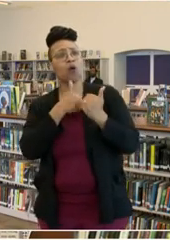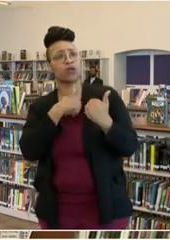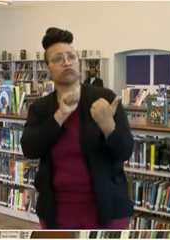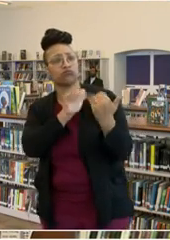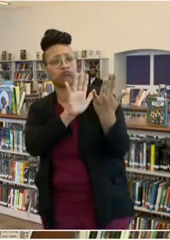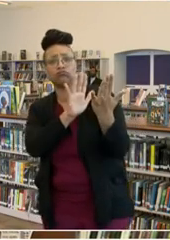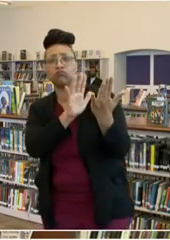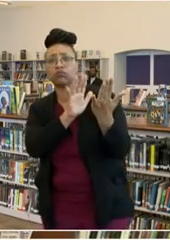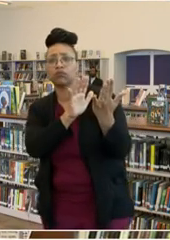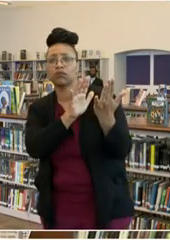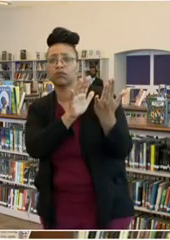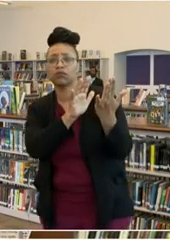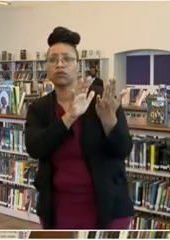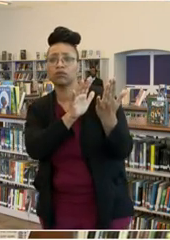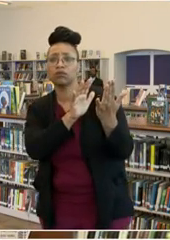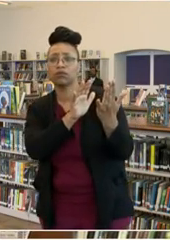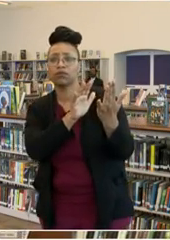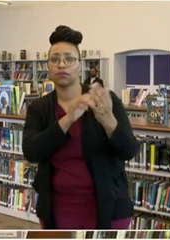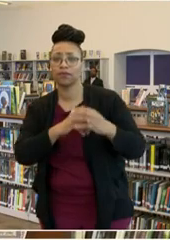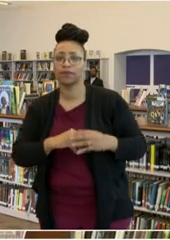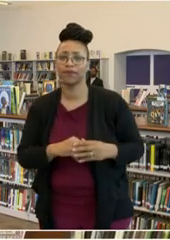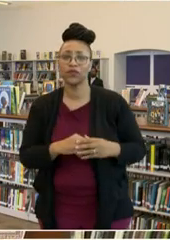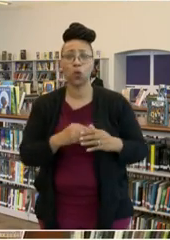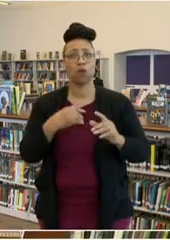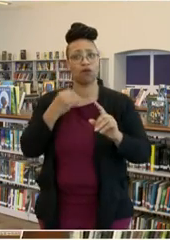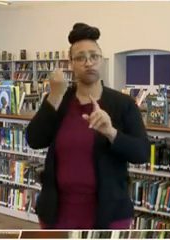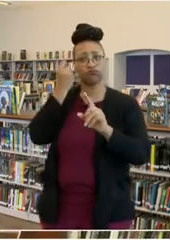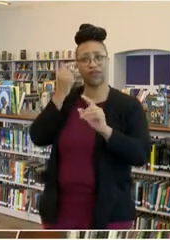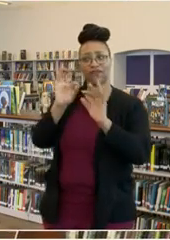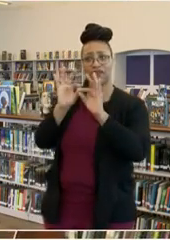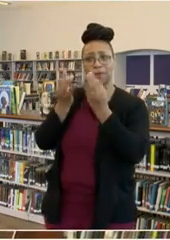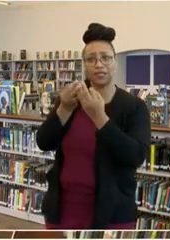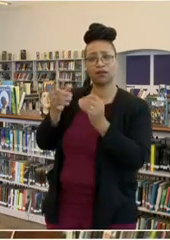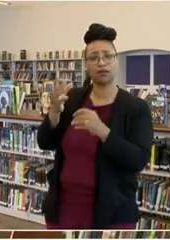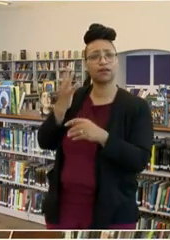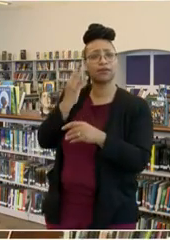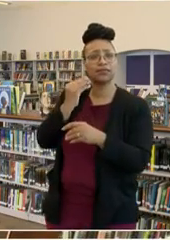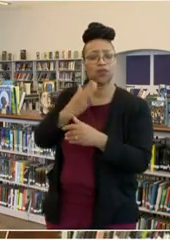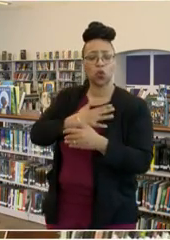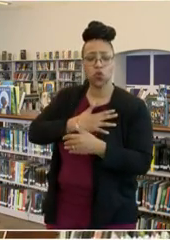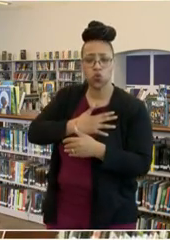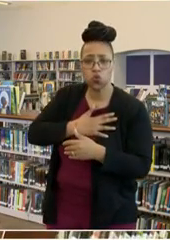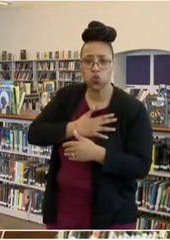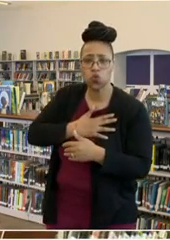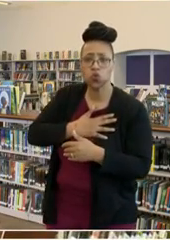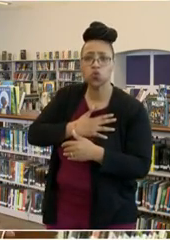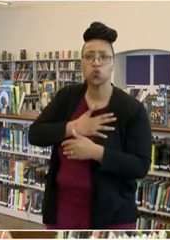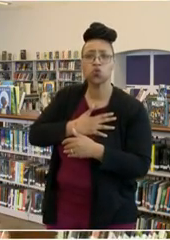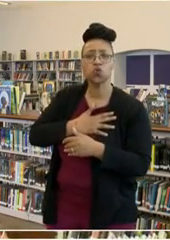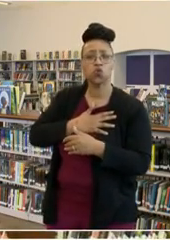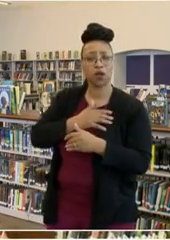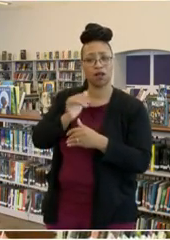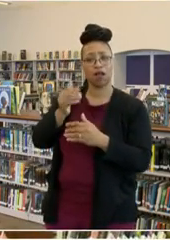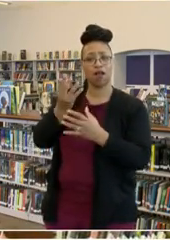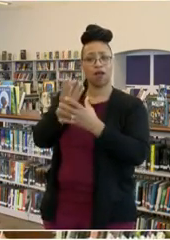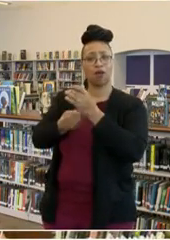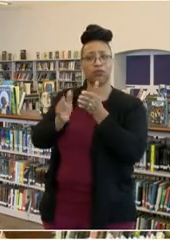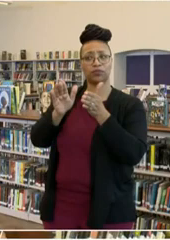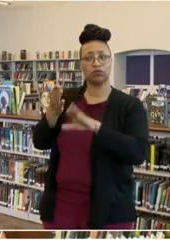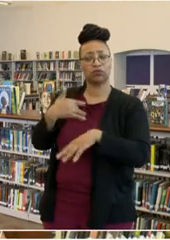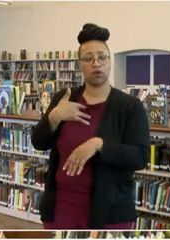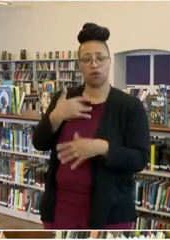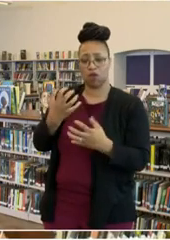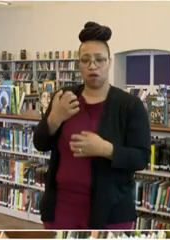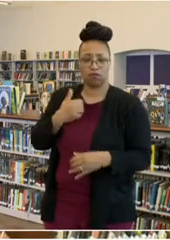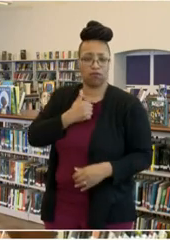the WMATA family because I know how much they are hurting, and I'm just so sorry for the loss